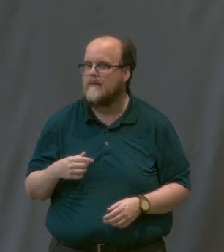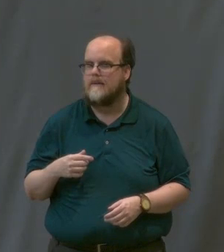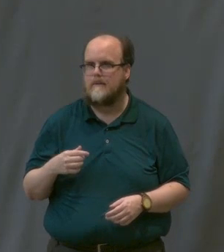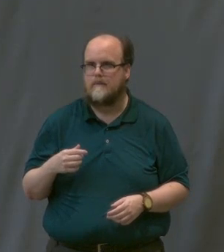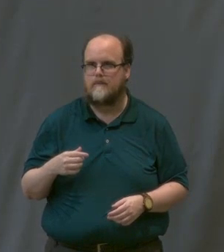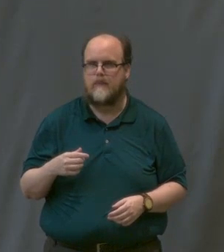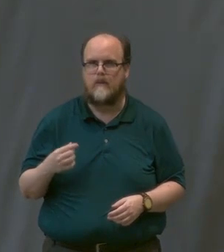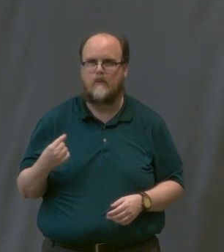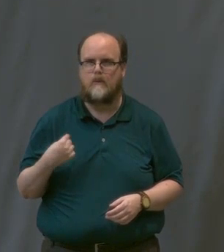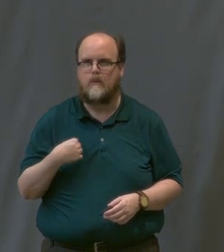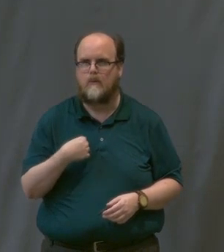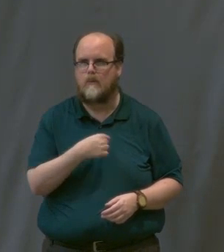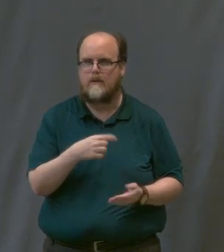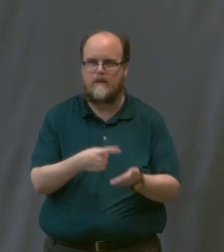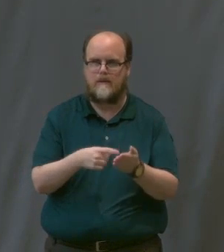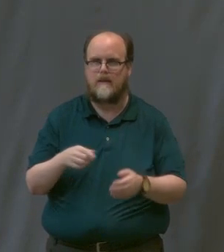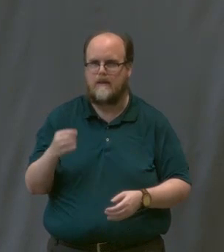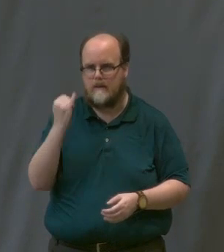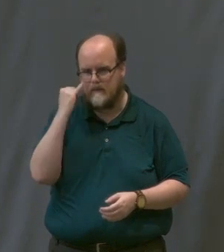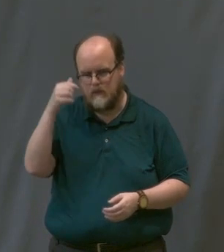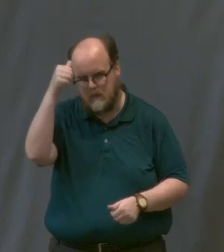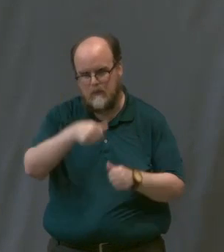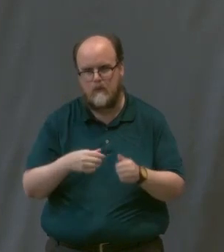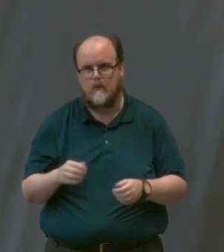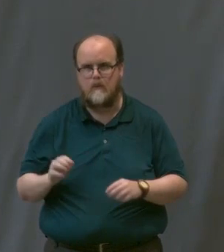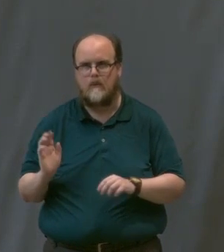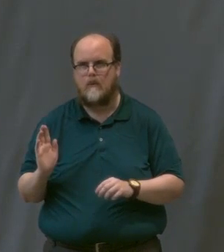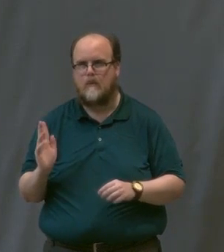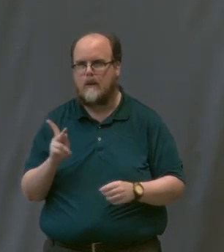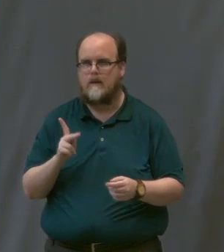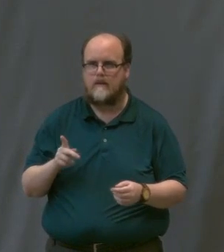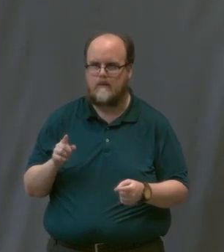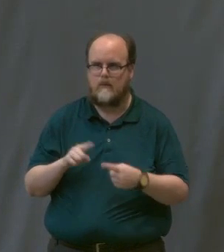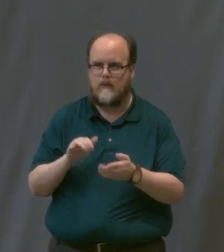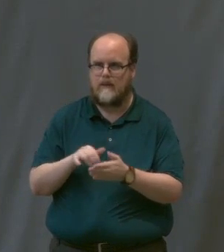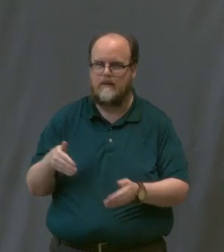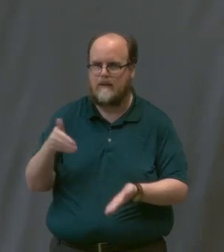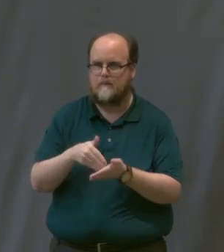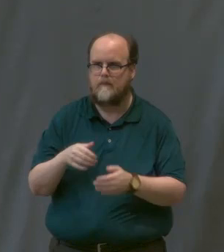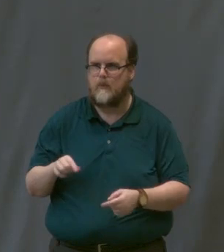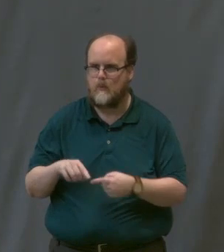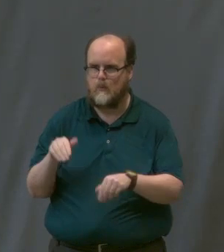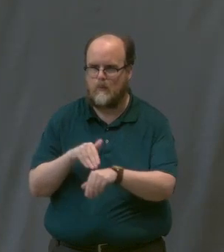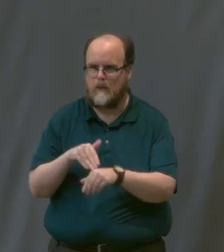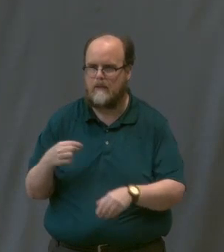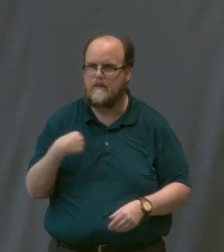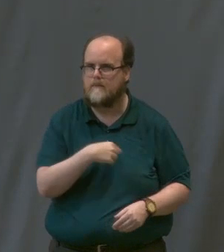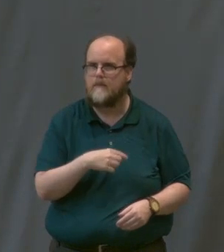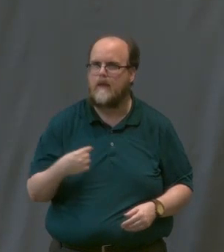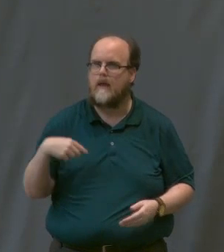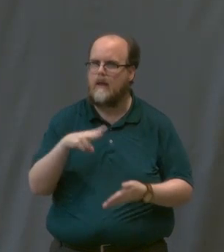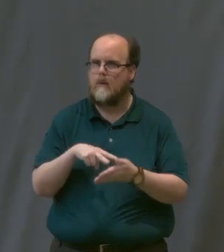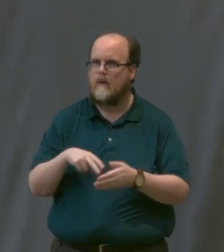Yep. We actually we discussed that, if you remember. We'll go back over that again, just to remind us. I read